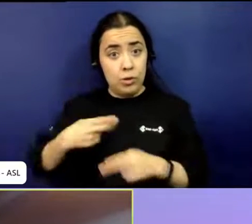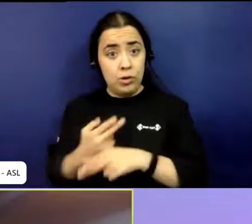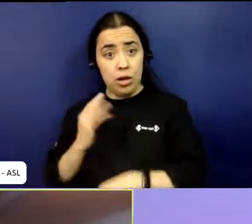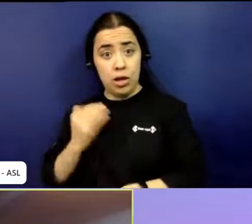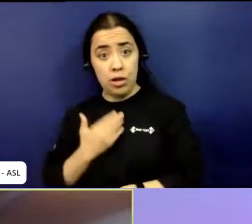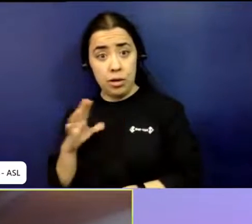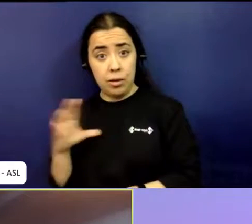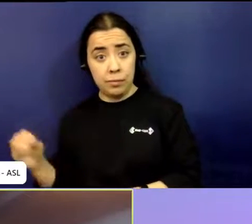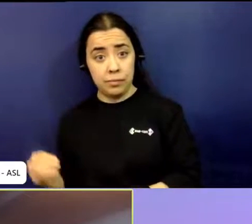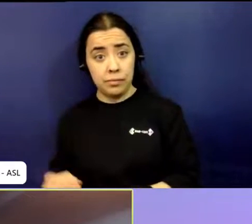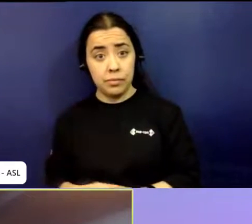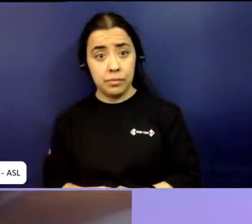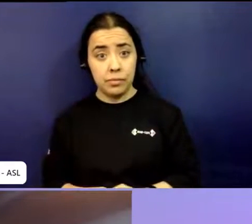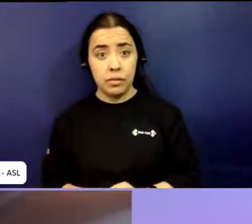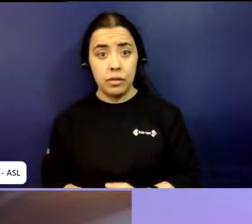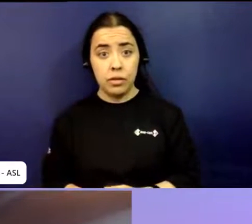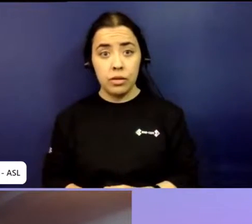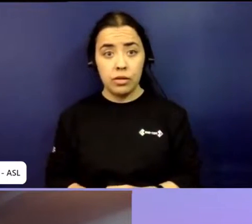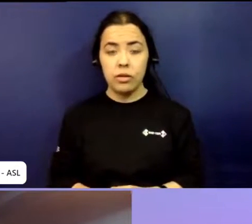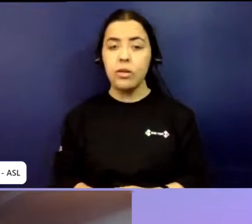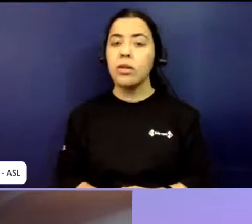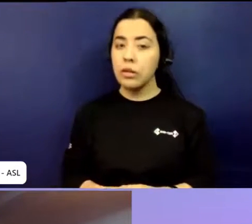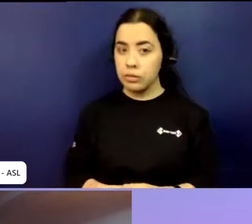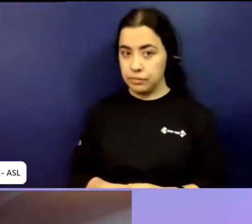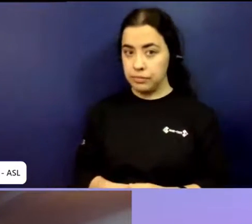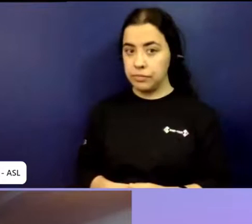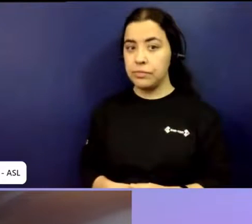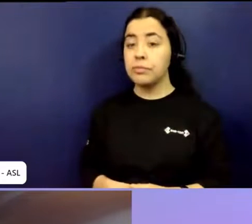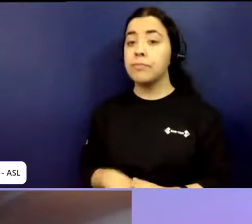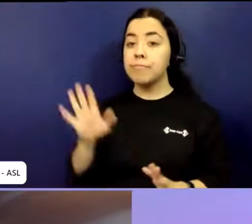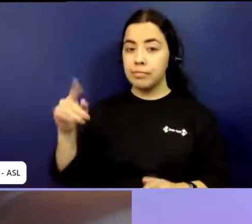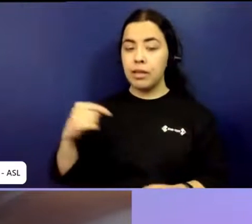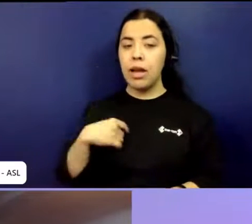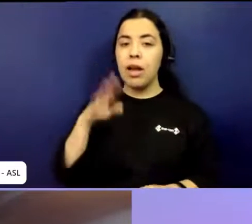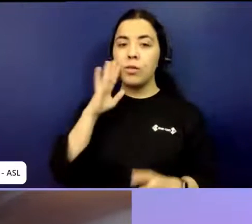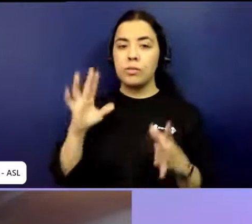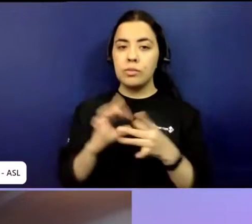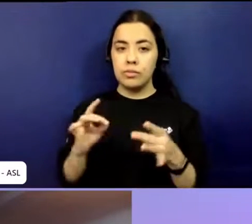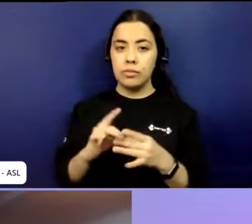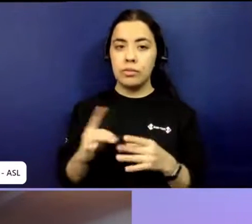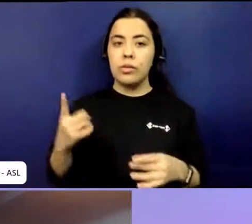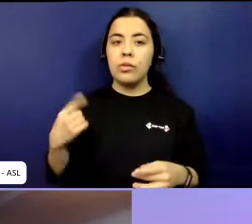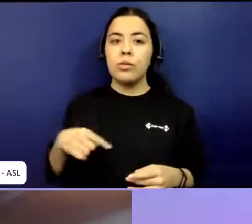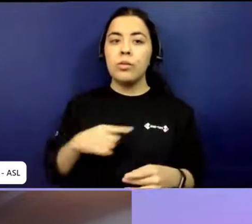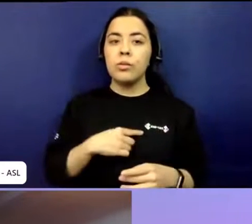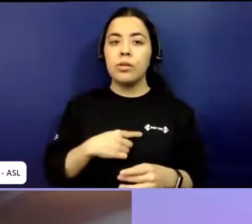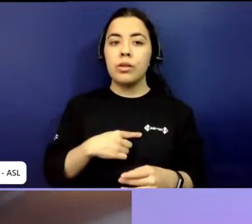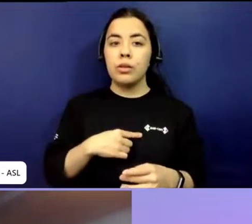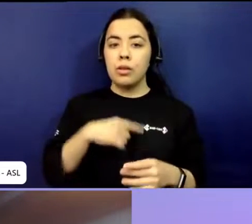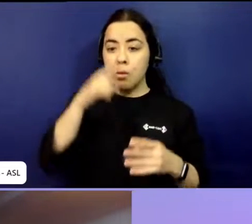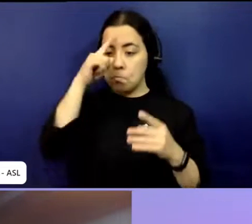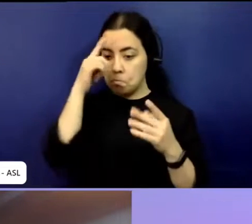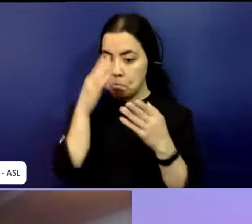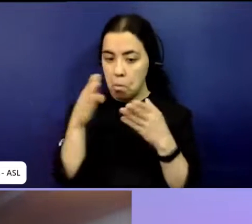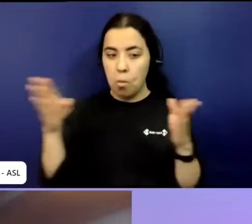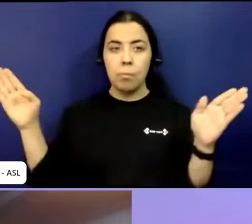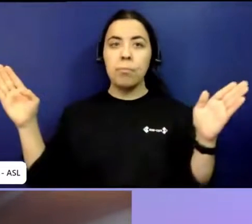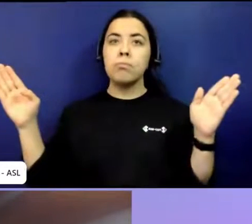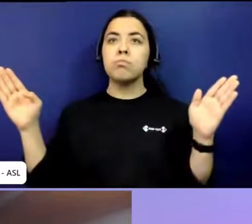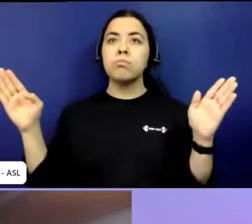their companies? I think what I would say is we are very open